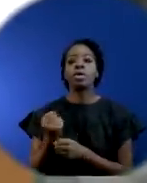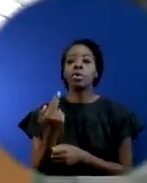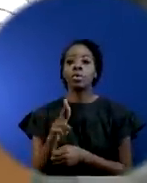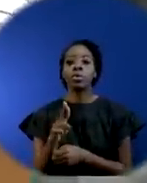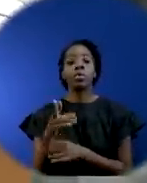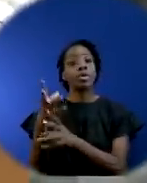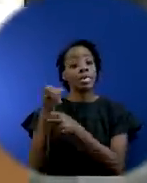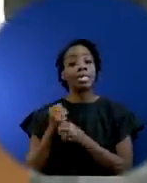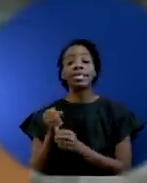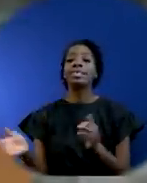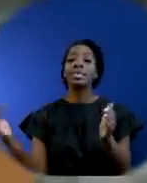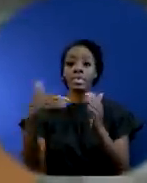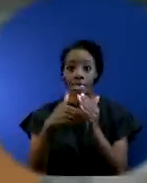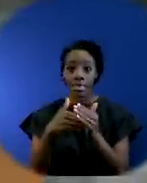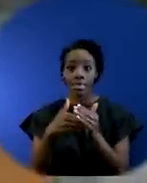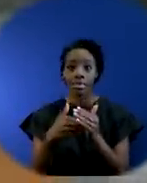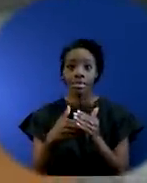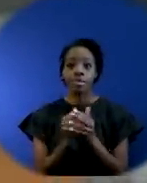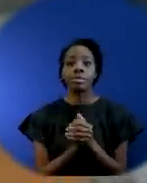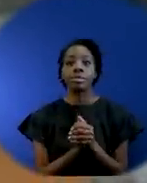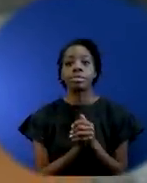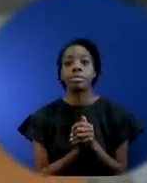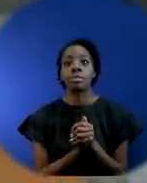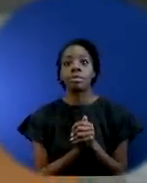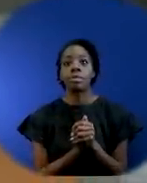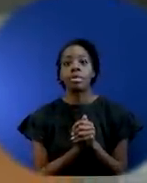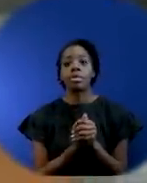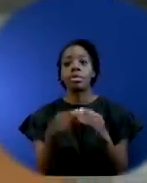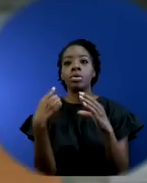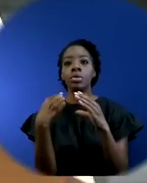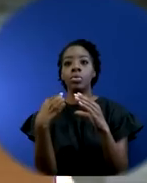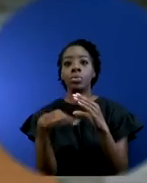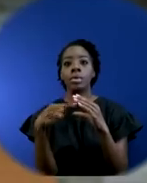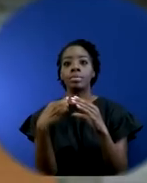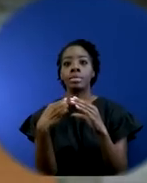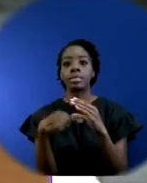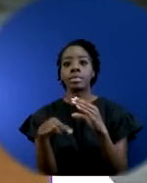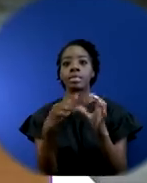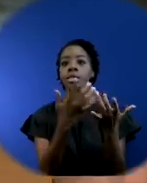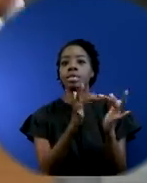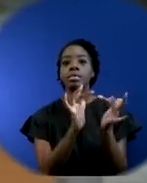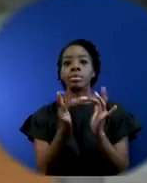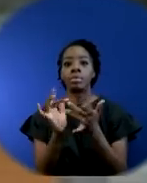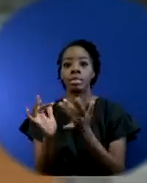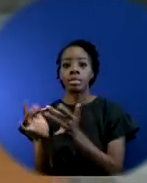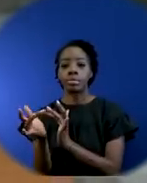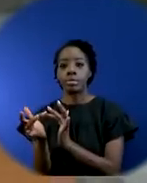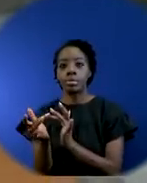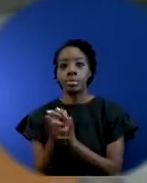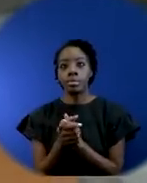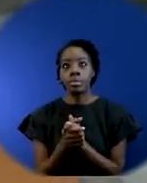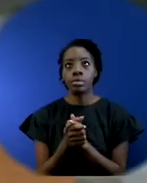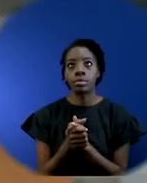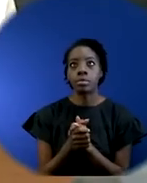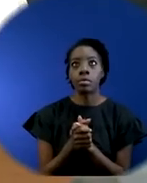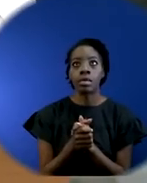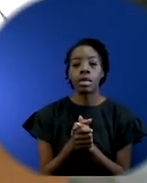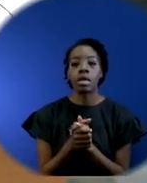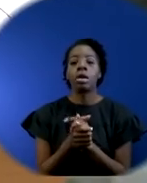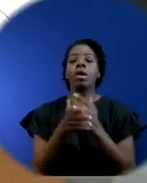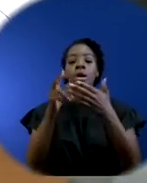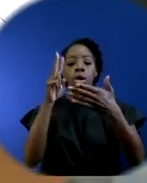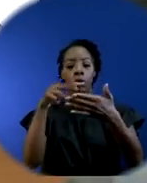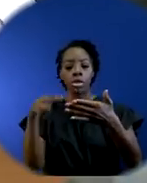different. The trustee nominations forms will be on our website tomorrow morning, beginning tomorrow, and we invite you to check out the criteria